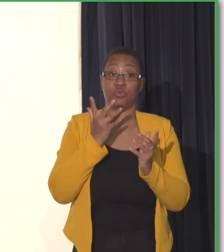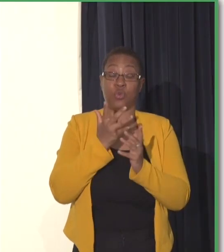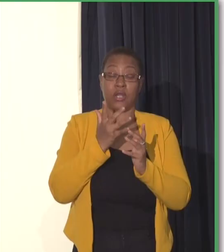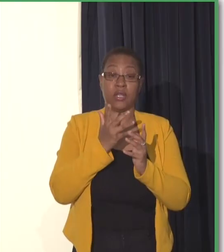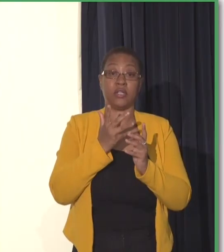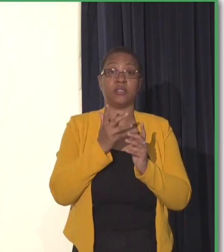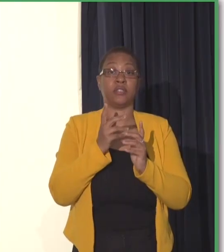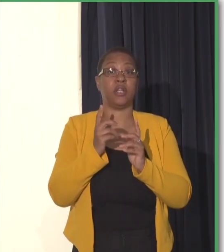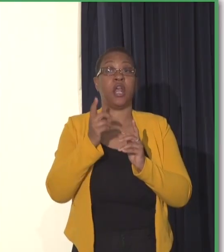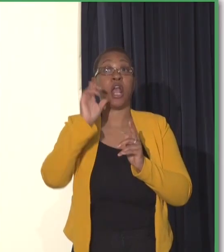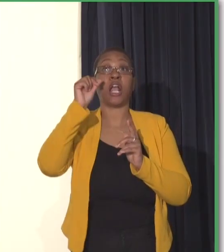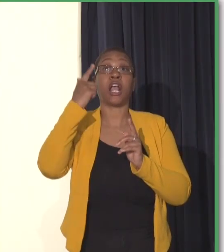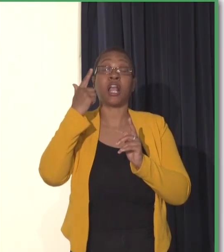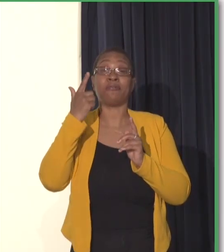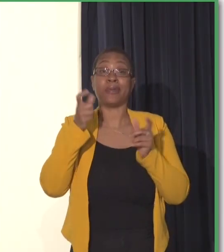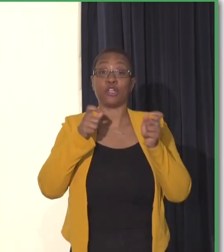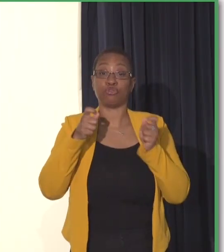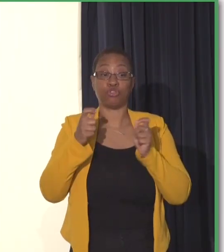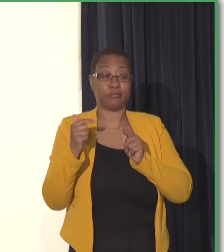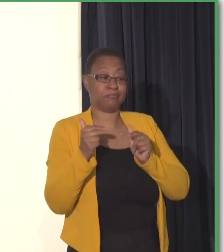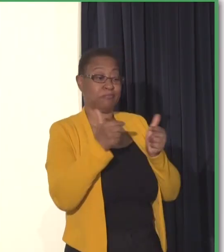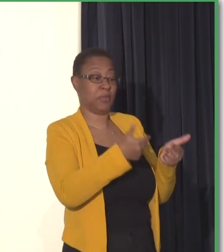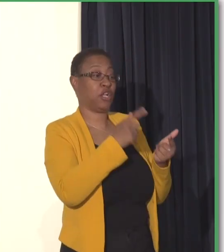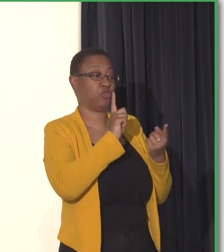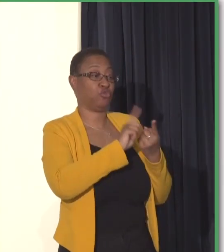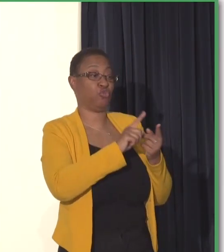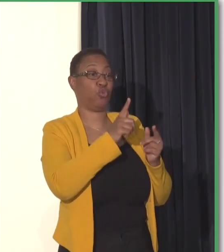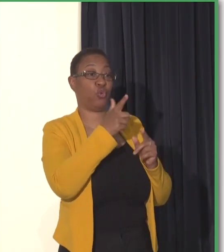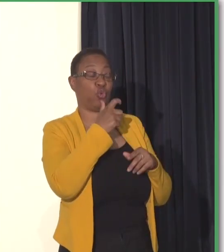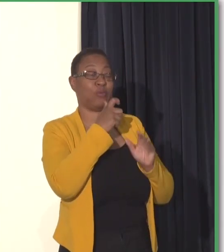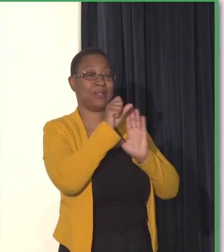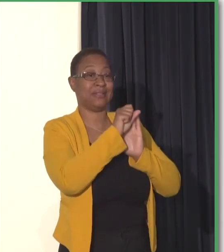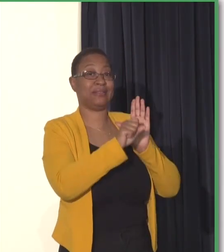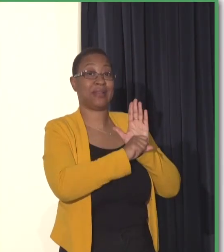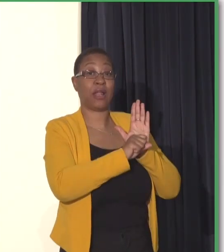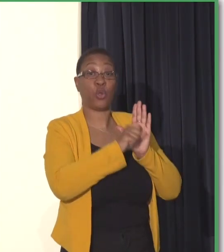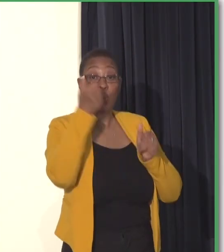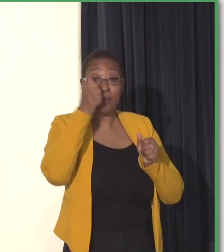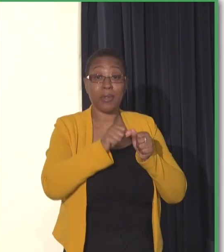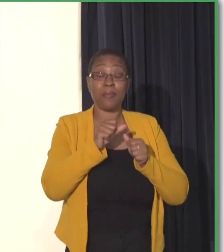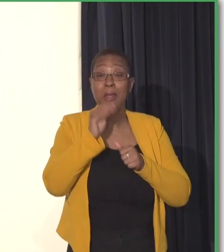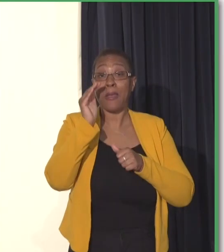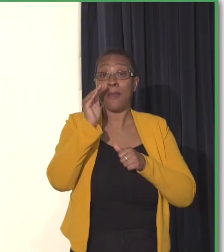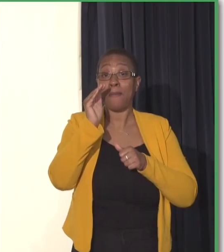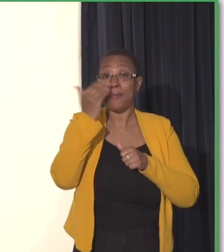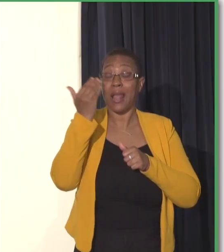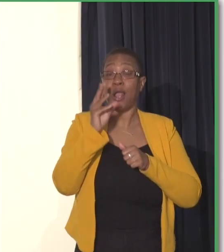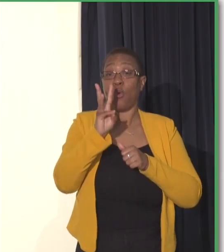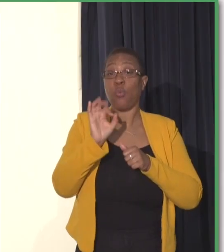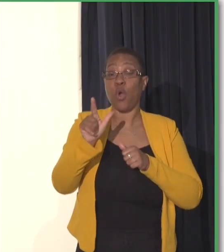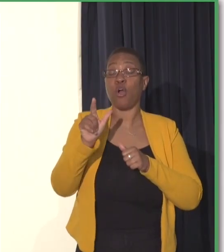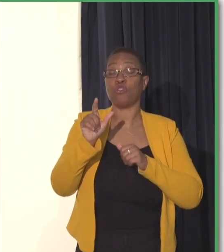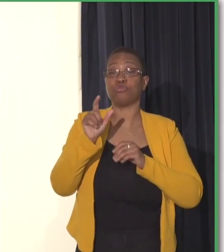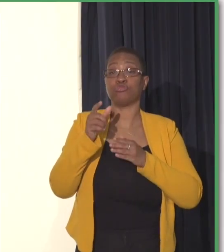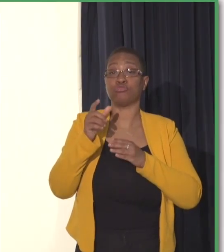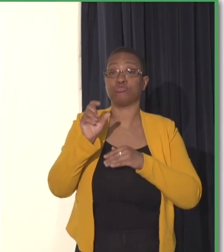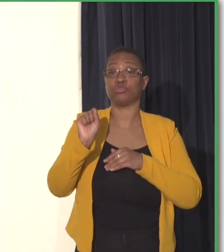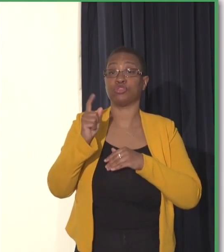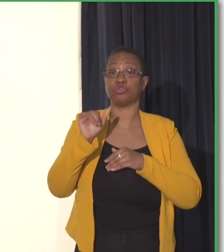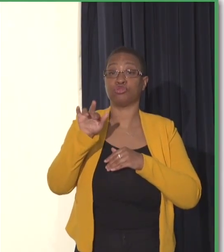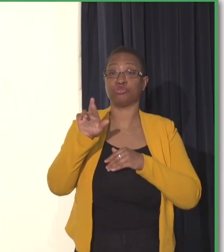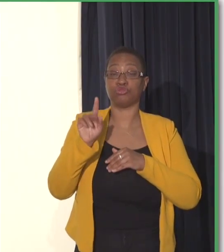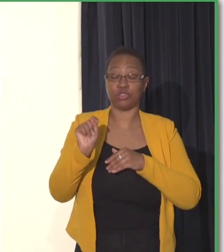back to the states. Know our history. Remember Black Wall Streets in many states. Remember our